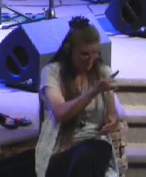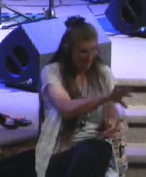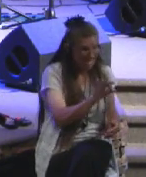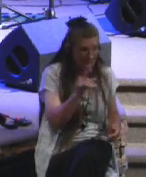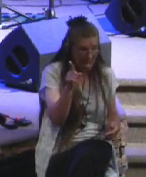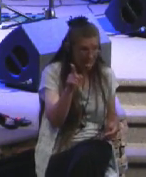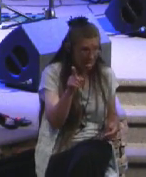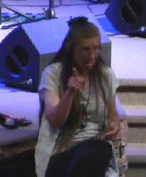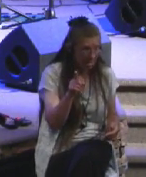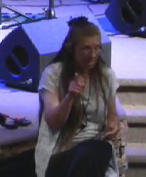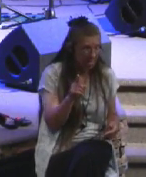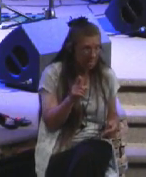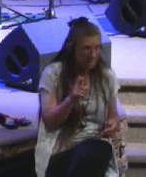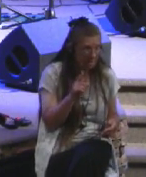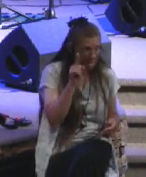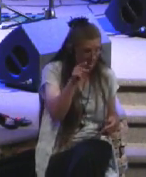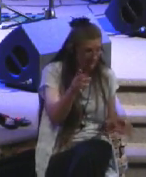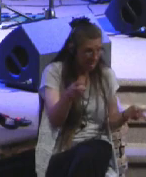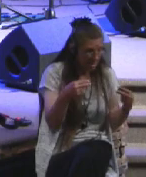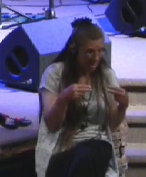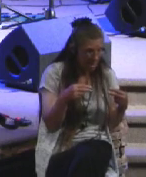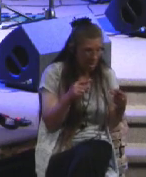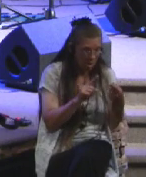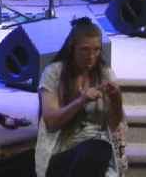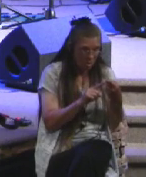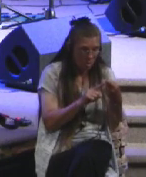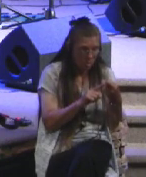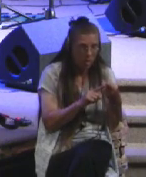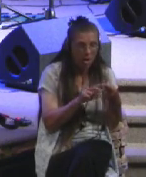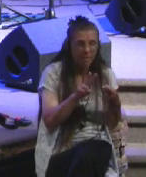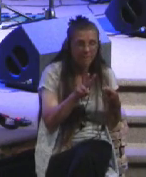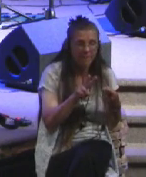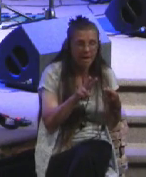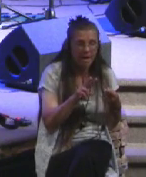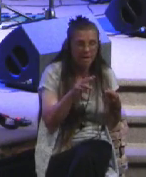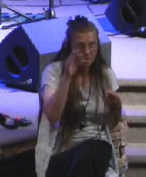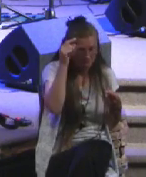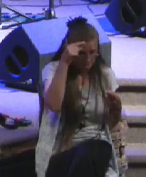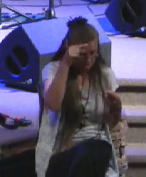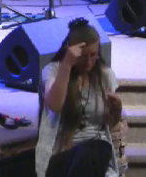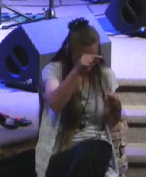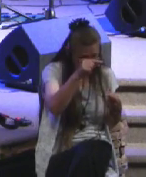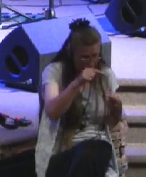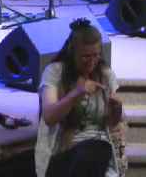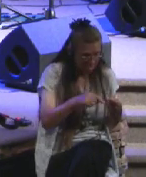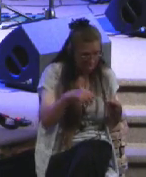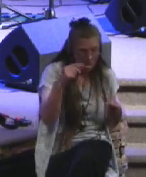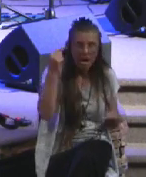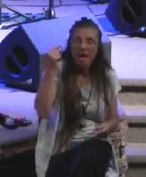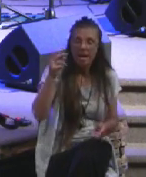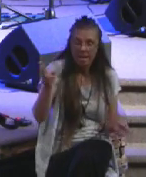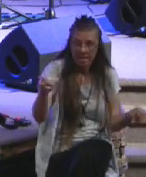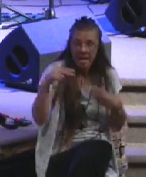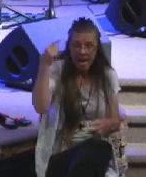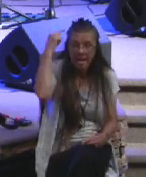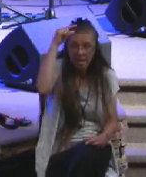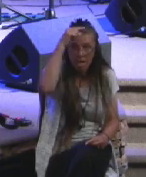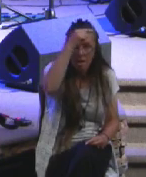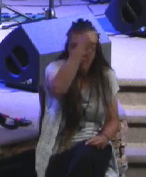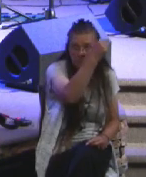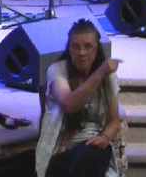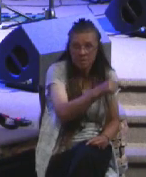out that he had one vice president that was his offspring, three senators, three governors,